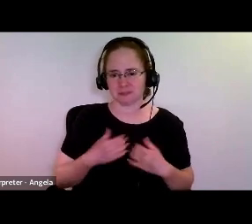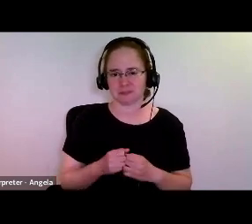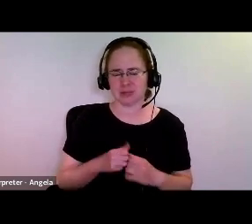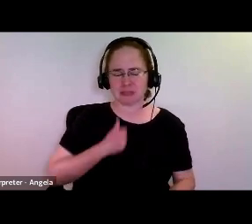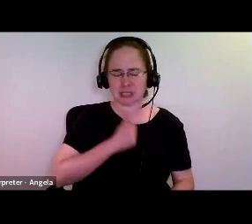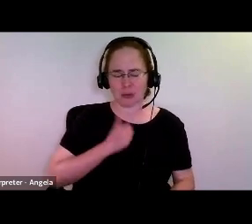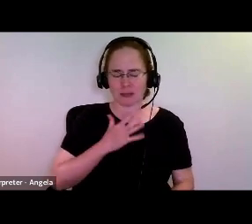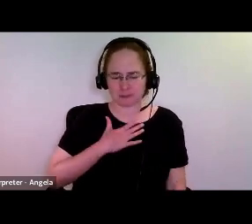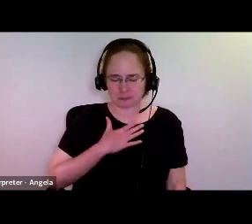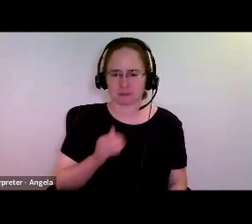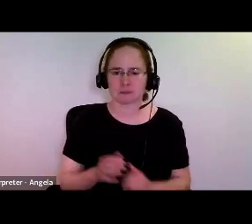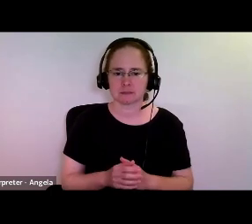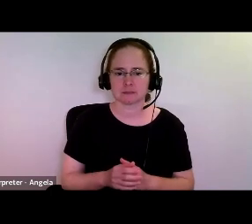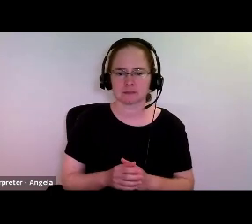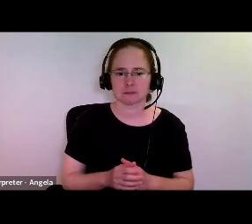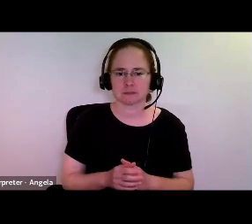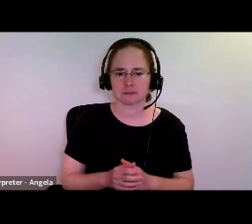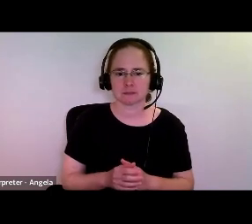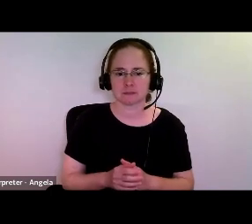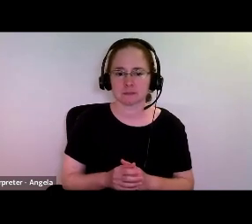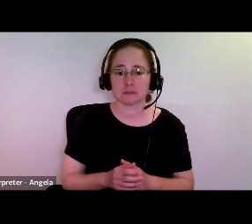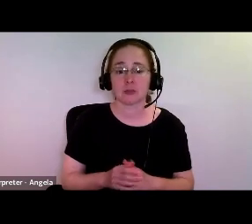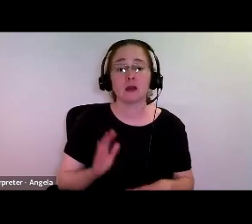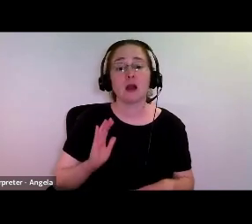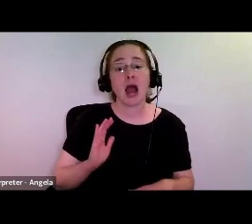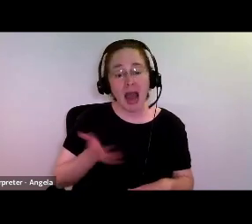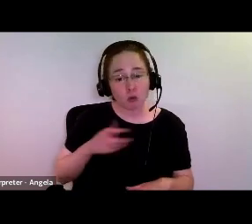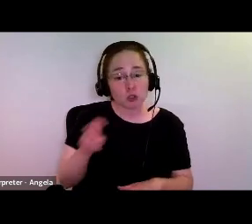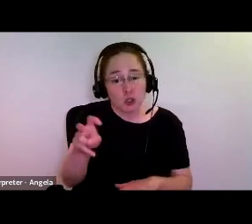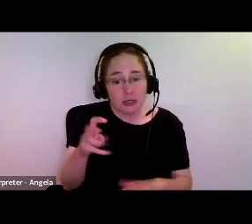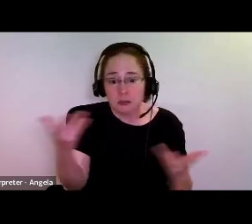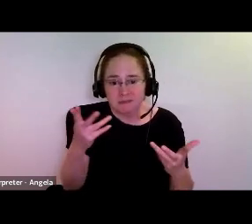I'm sorry, guys. our journey is exactly that, ours.